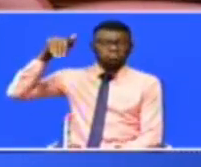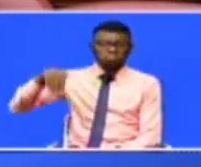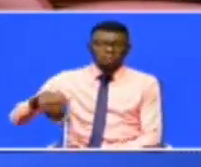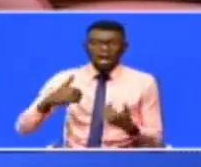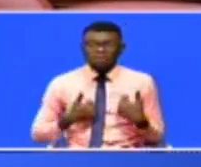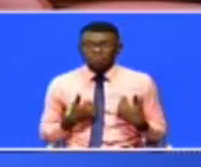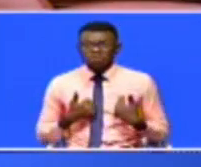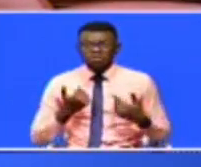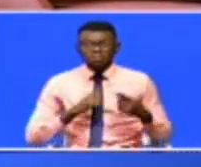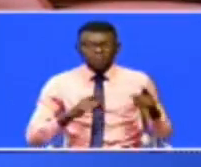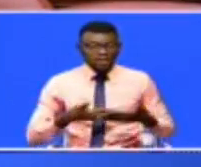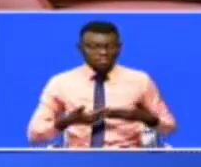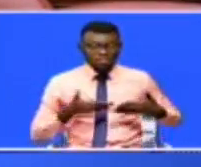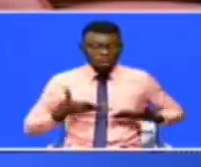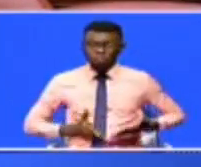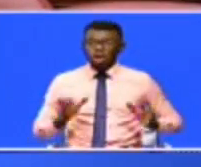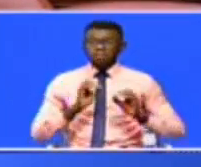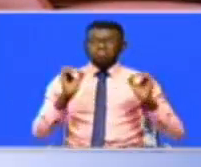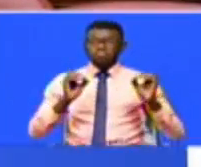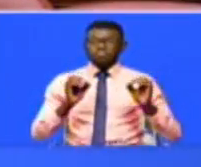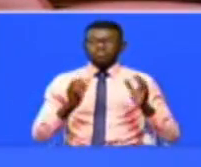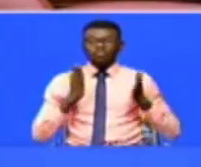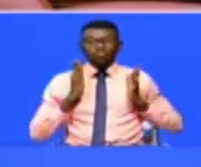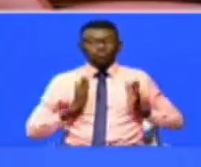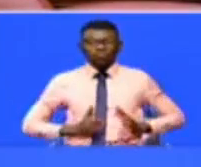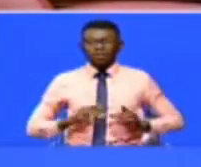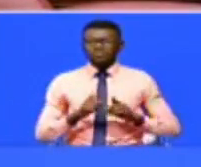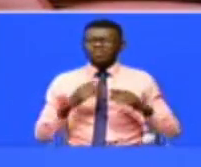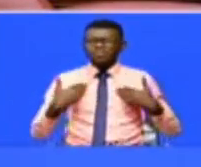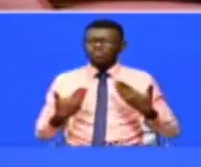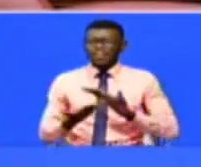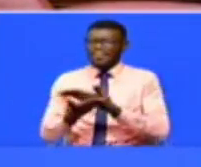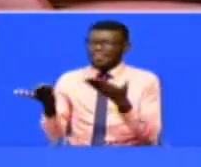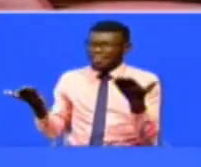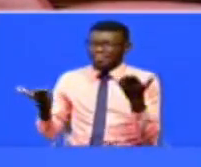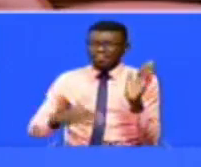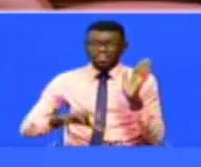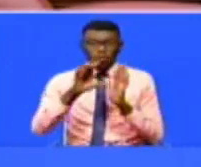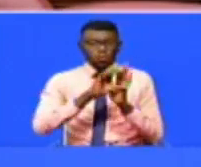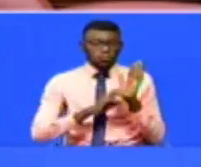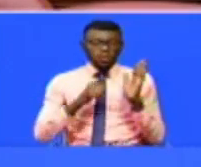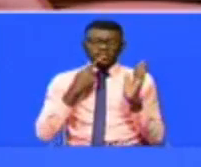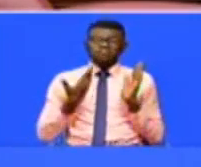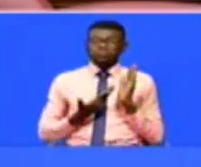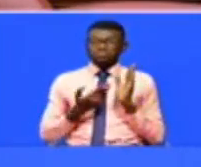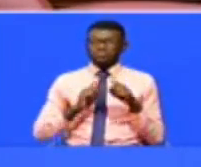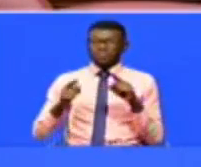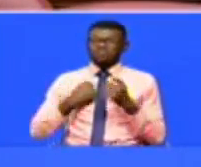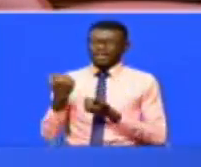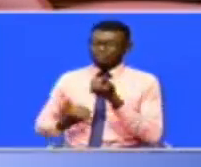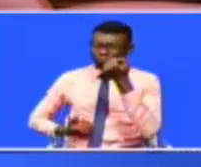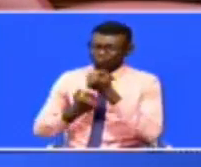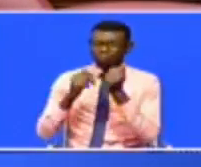unborn child is a human being, just like any other person. That's what the Constitution says. But I also support